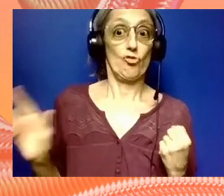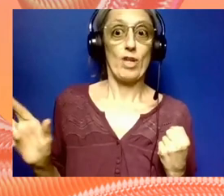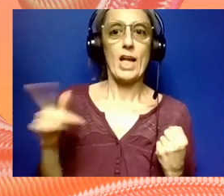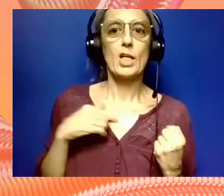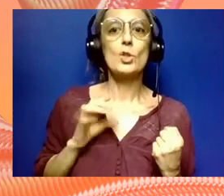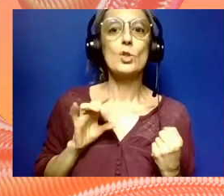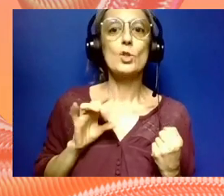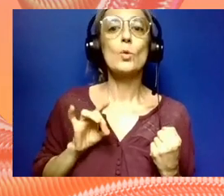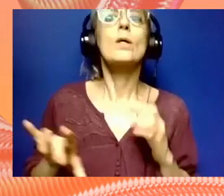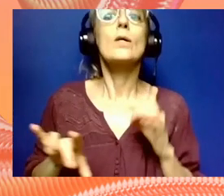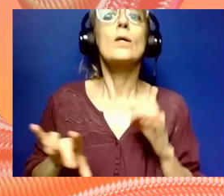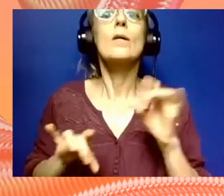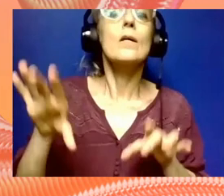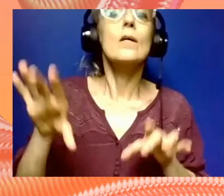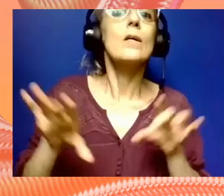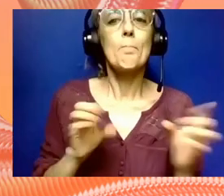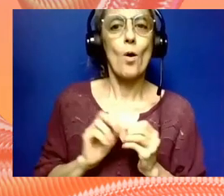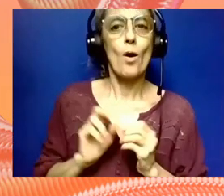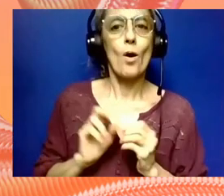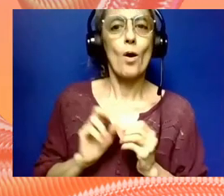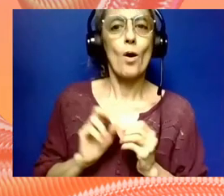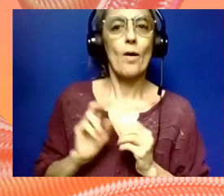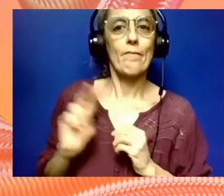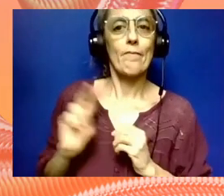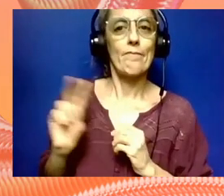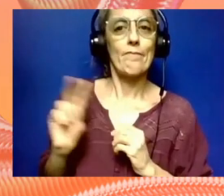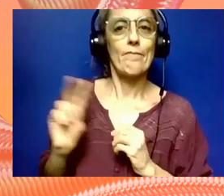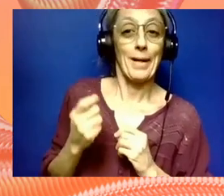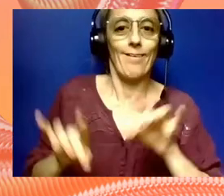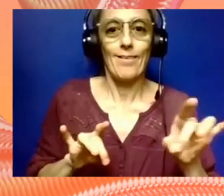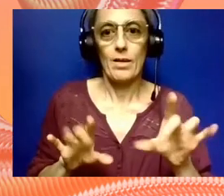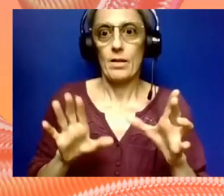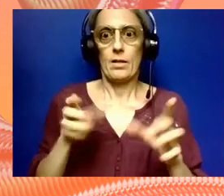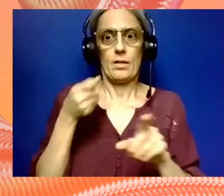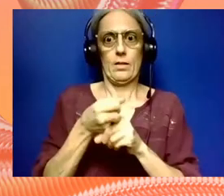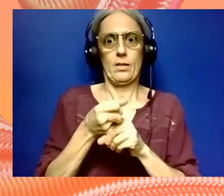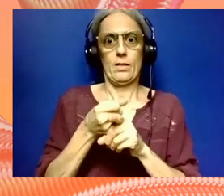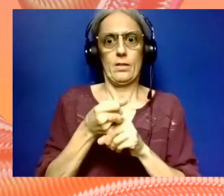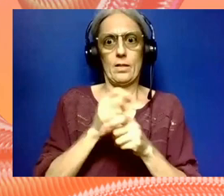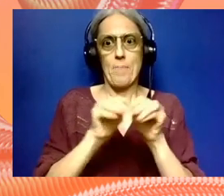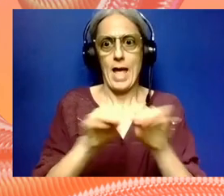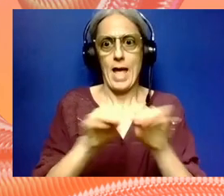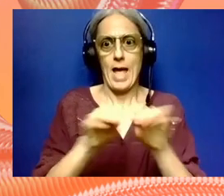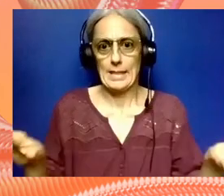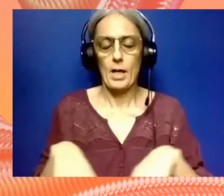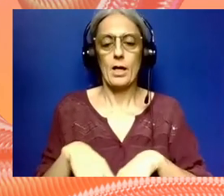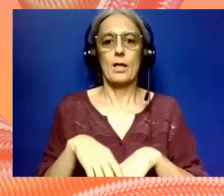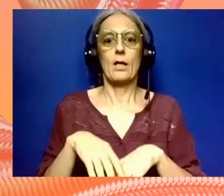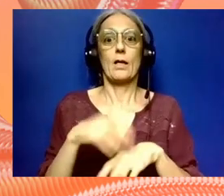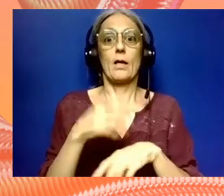pandemic happens and then, and then the uprising,